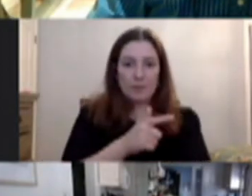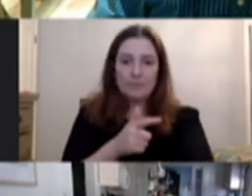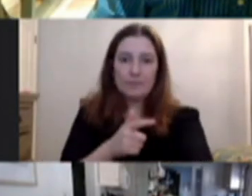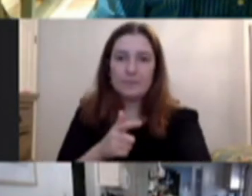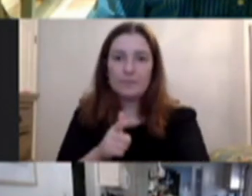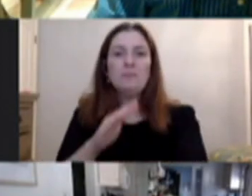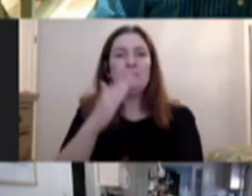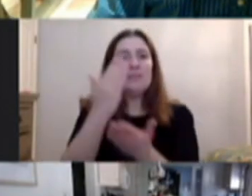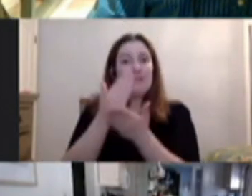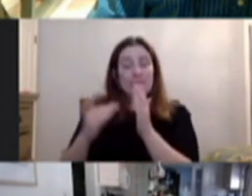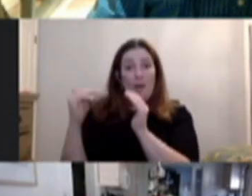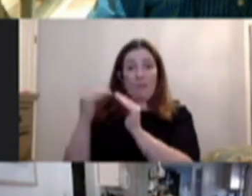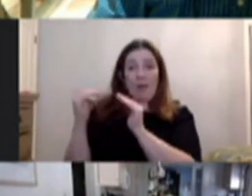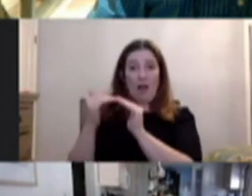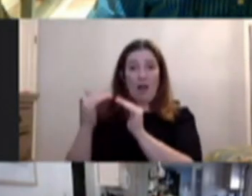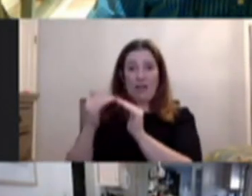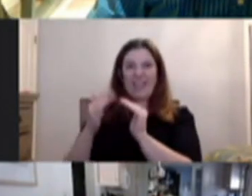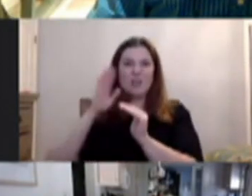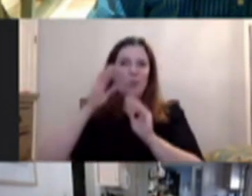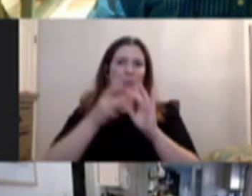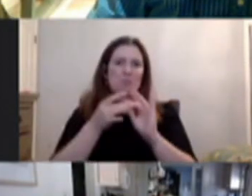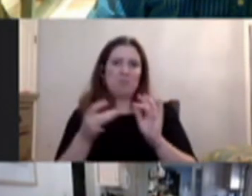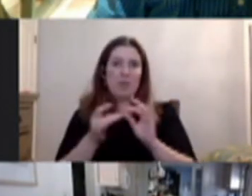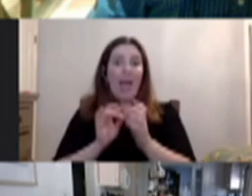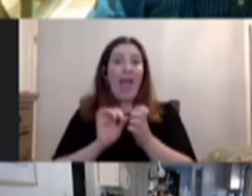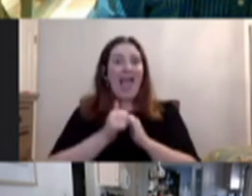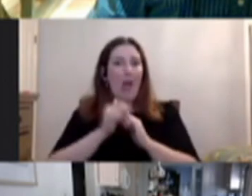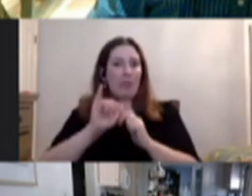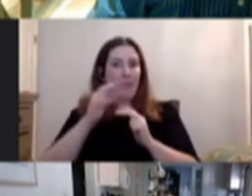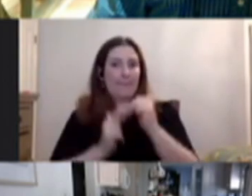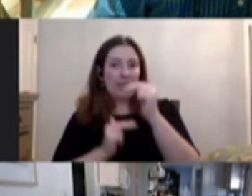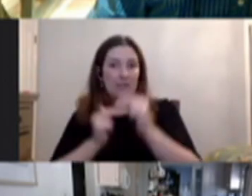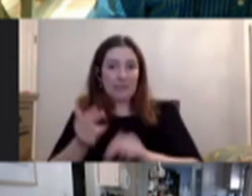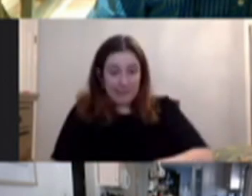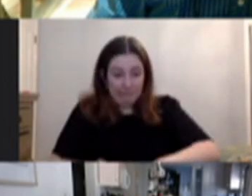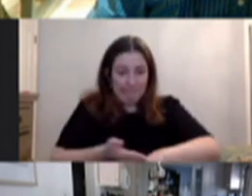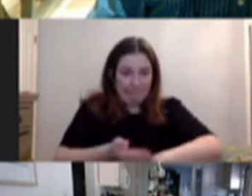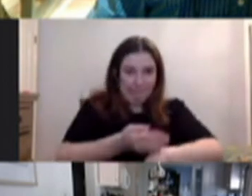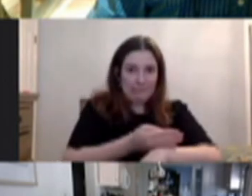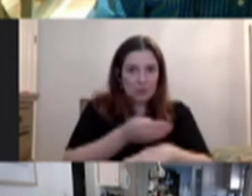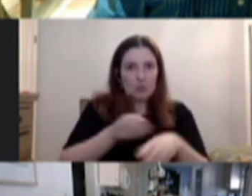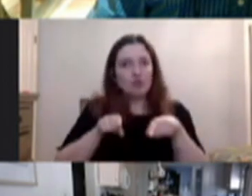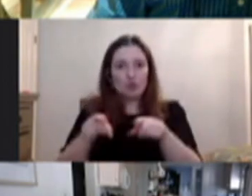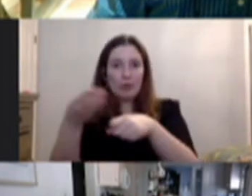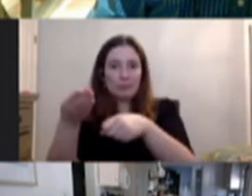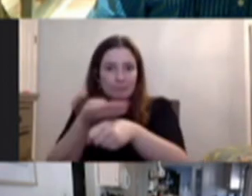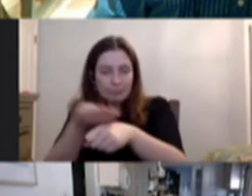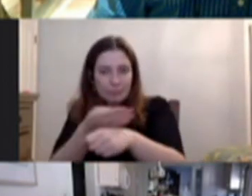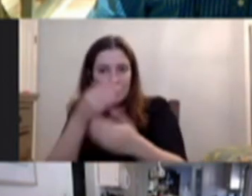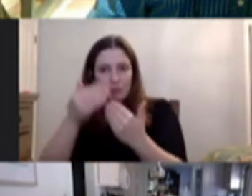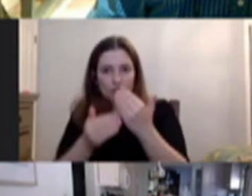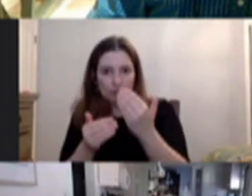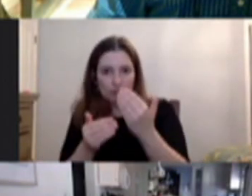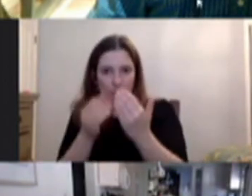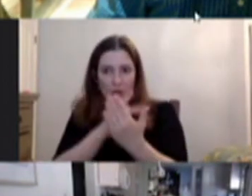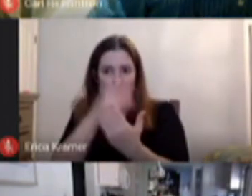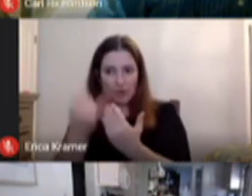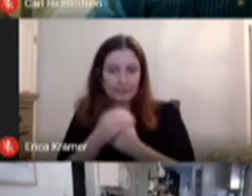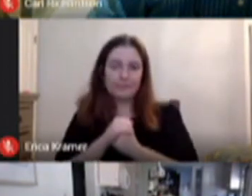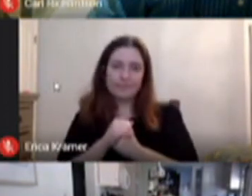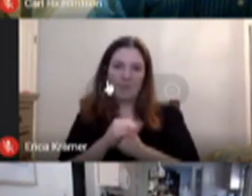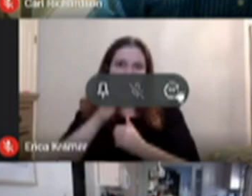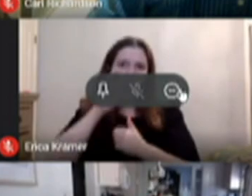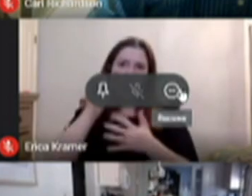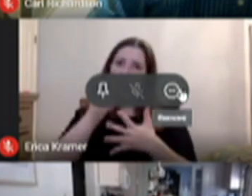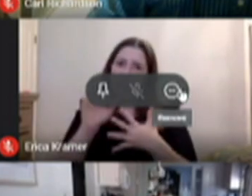some of the improvements to the building. And we'll carry you through all of the information that you need to know about the renovation, and then